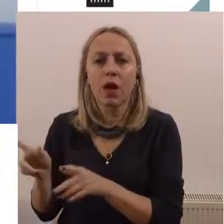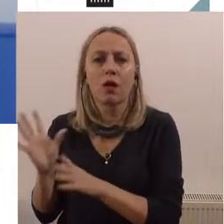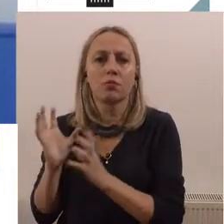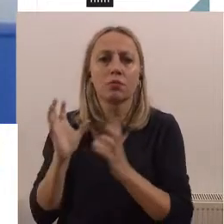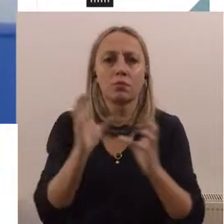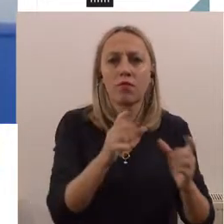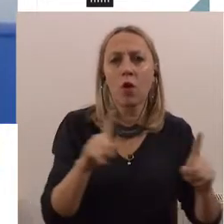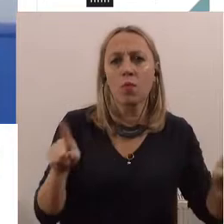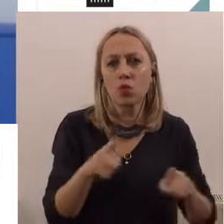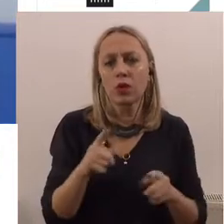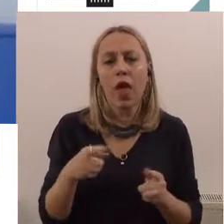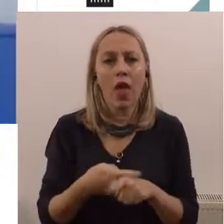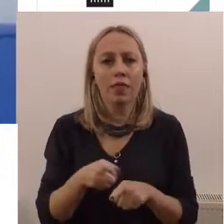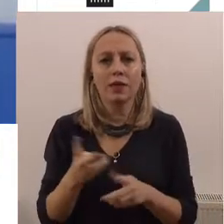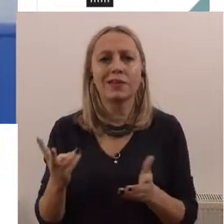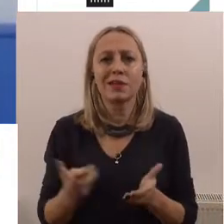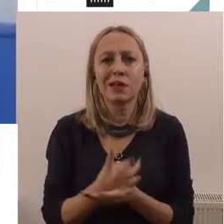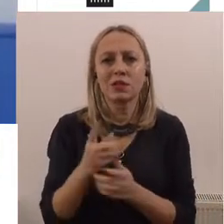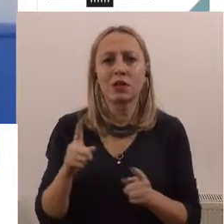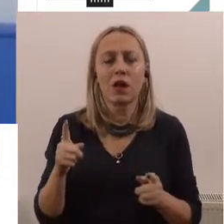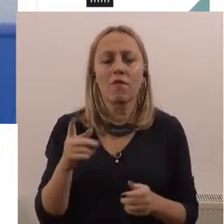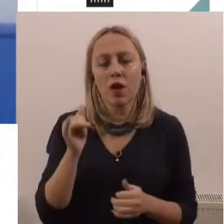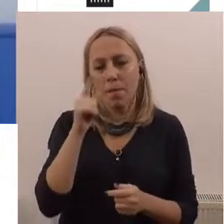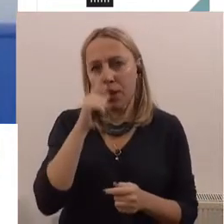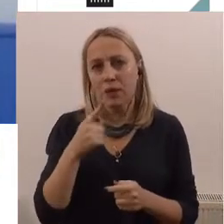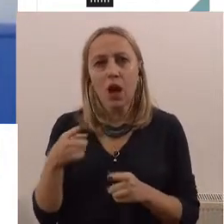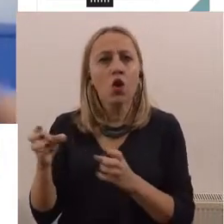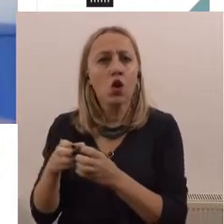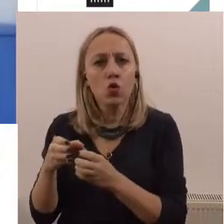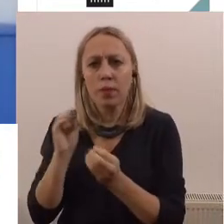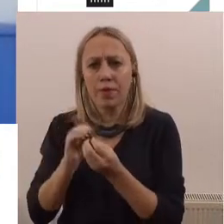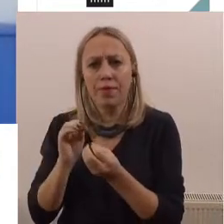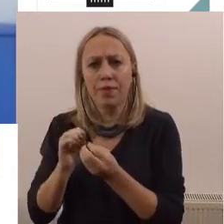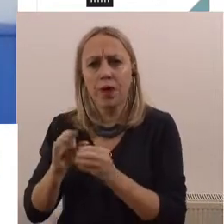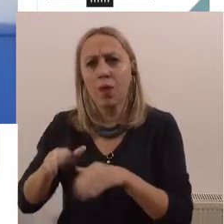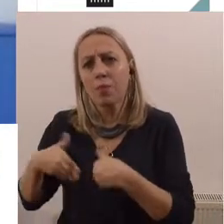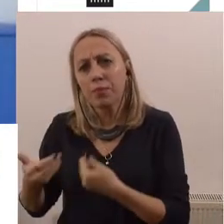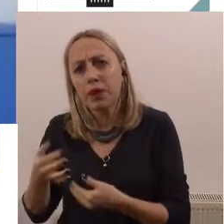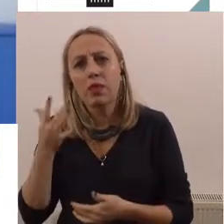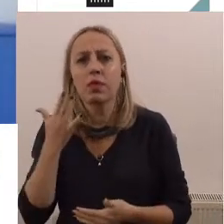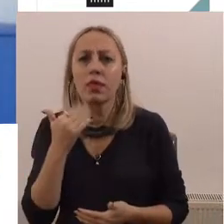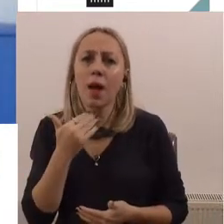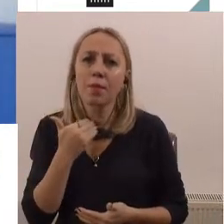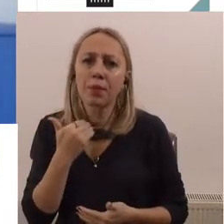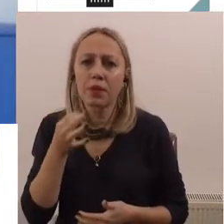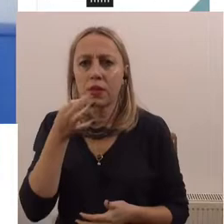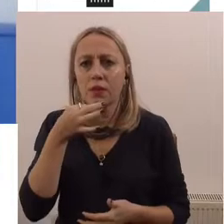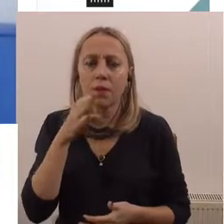3 times, and with the same group of people, and you get a drink,